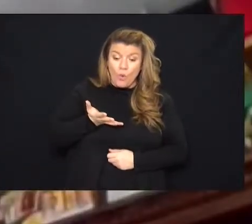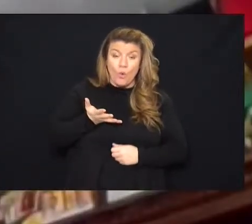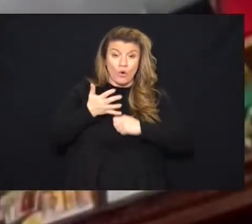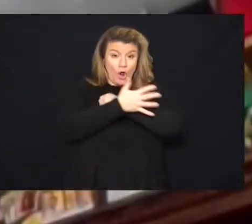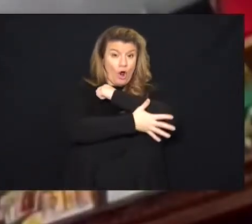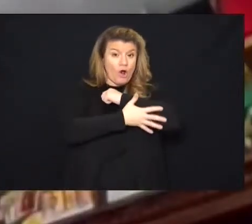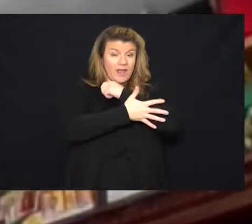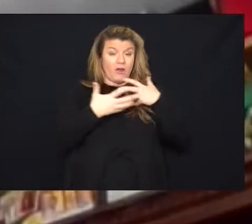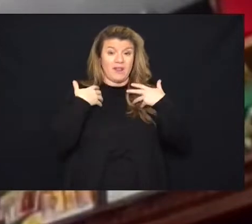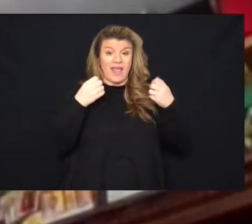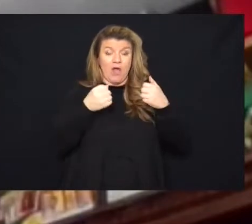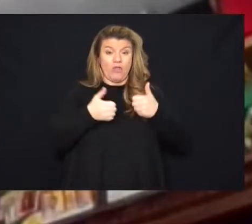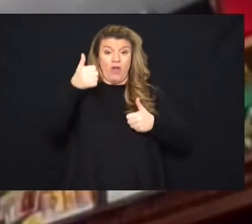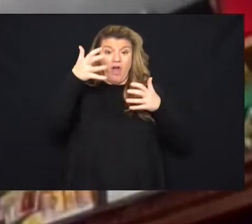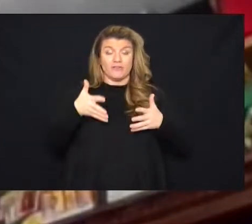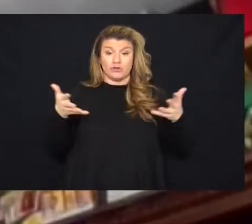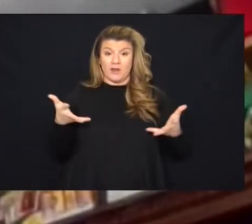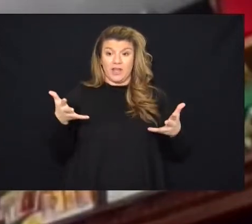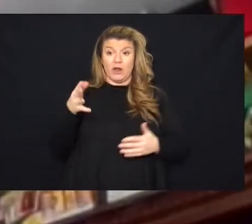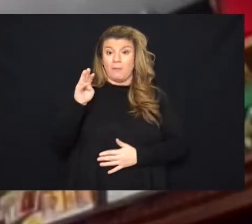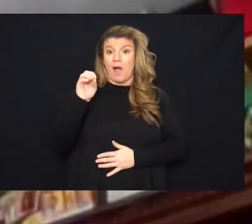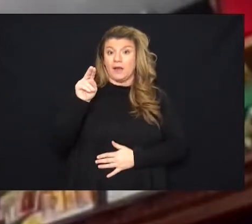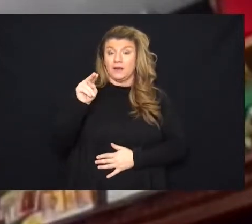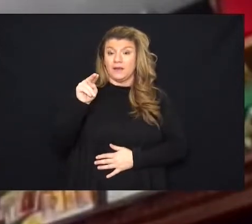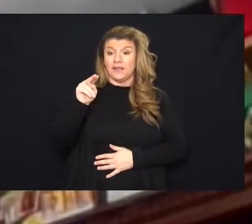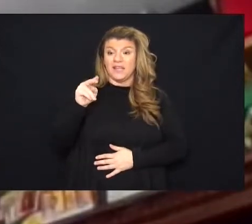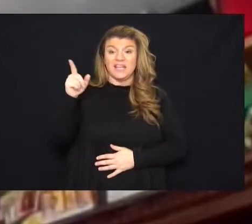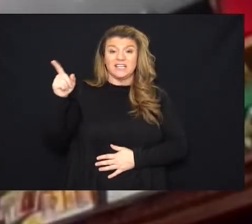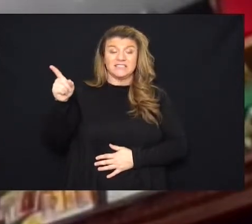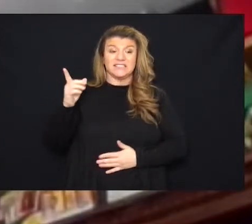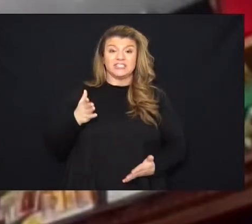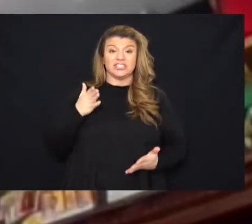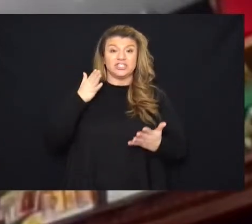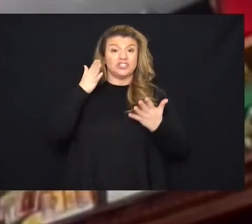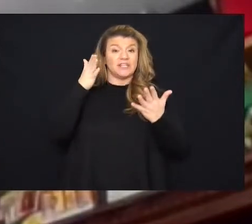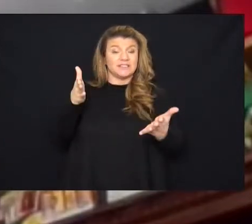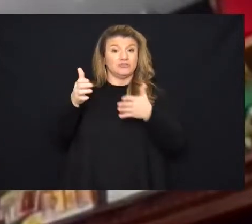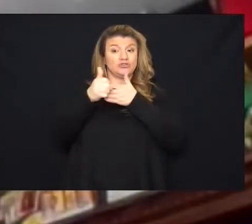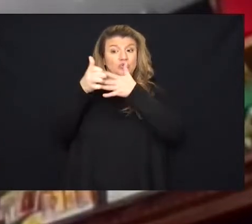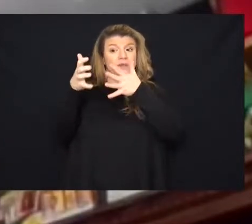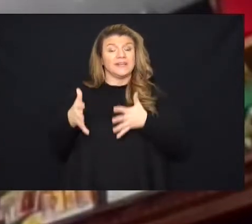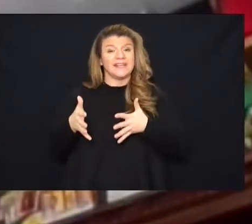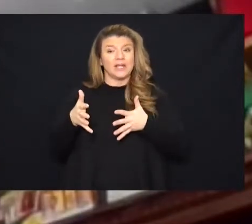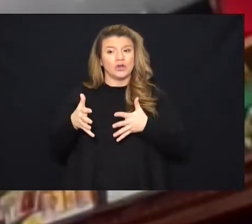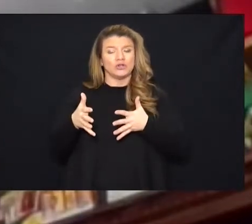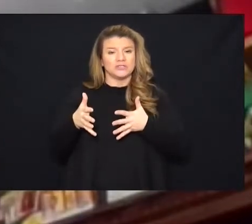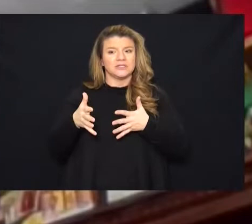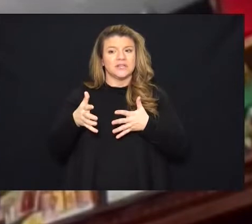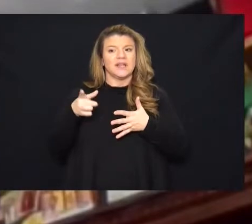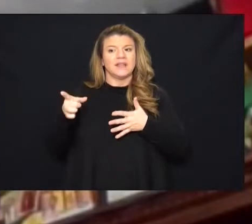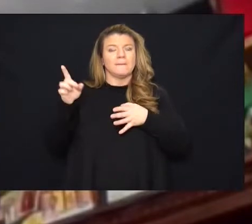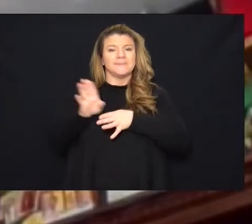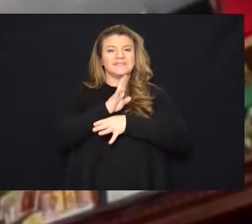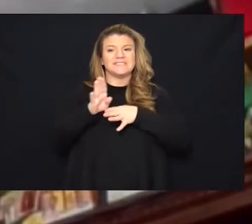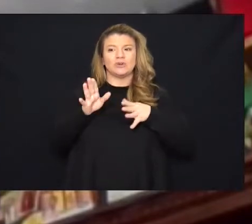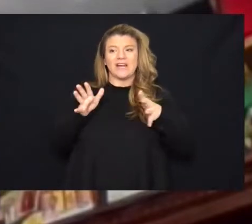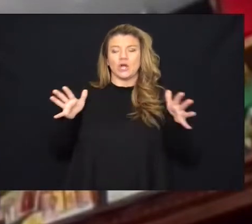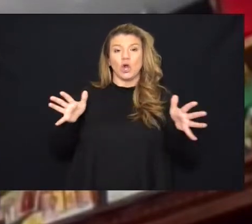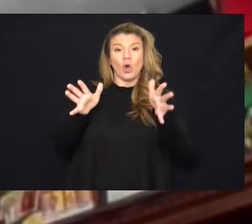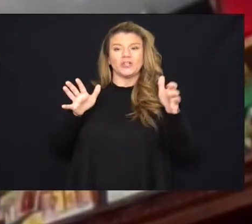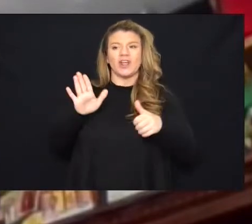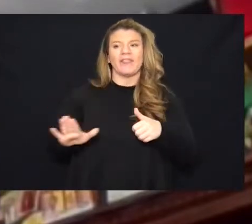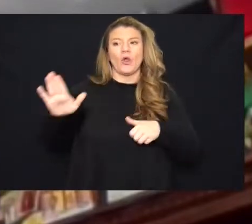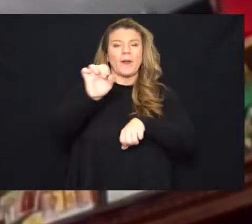health officer here in Mon County has suggested to county leaders that businesses encourage their employees